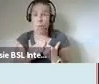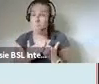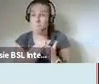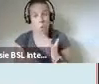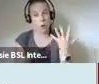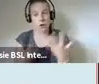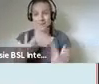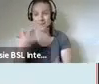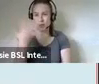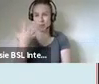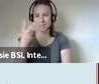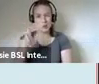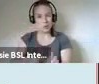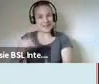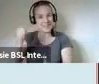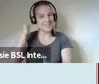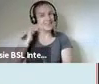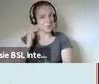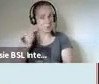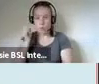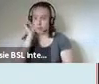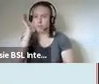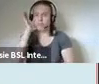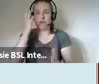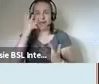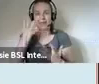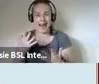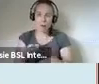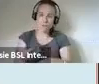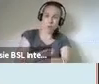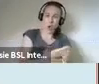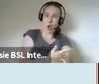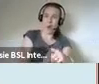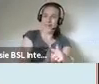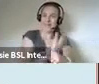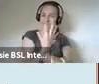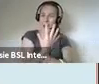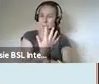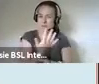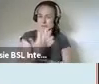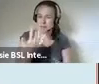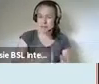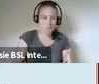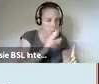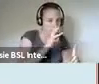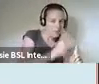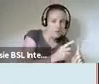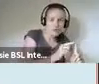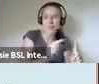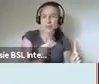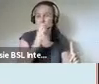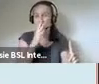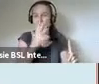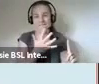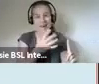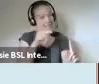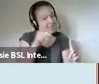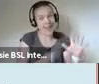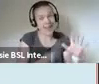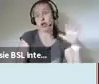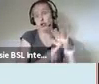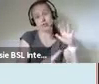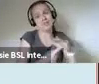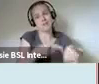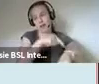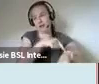We know that years between a conception and the age 3 to 5 are critical for the brain